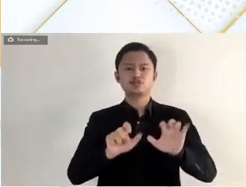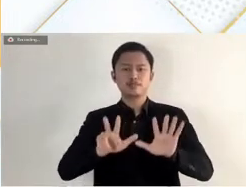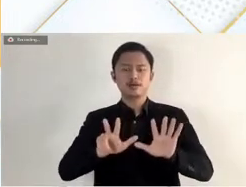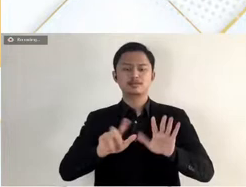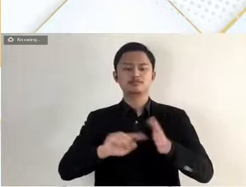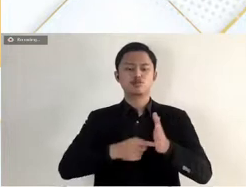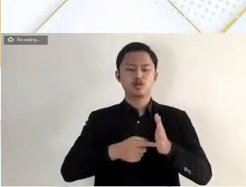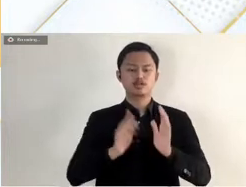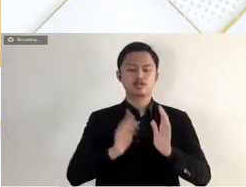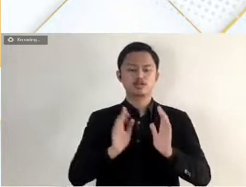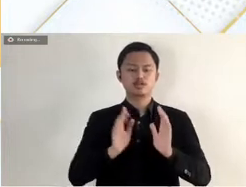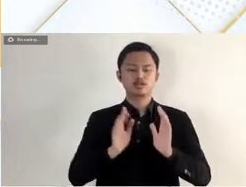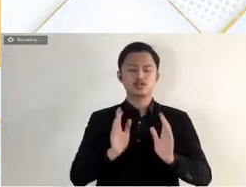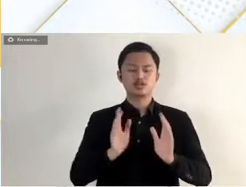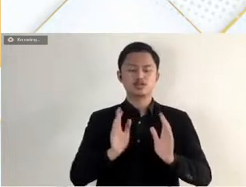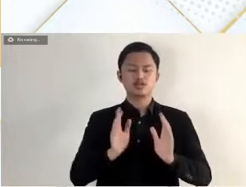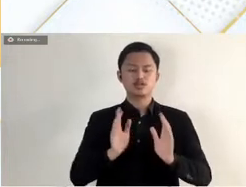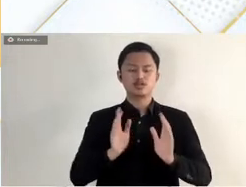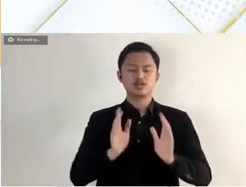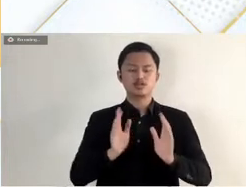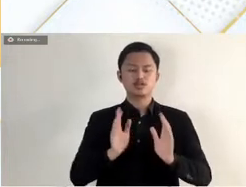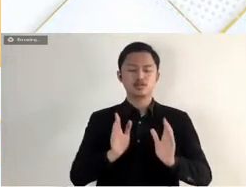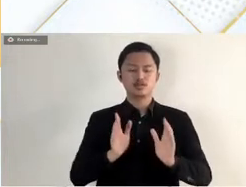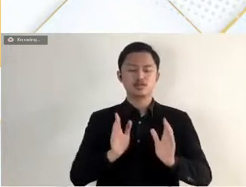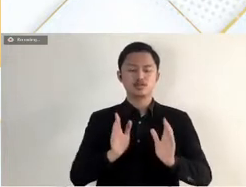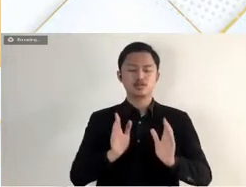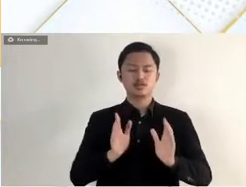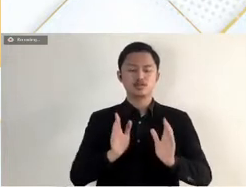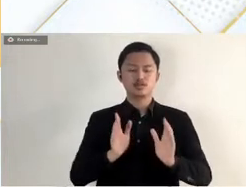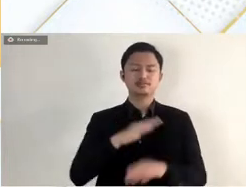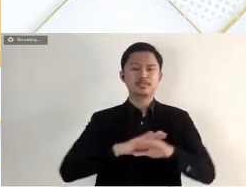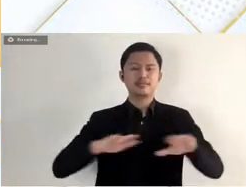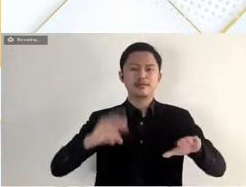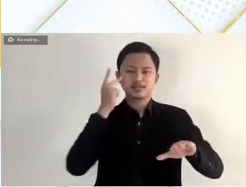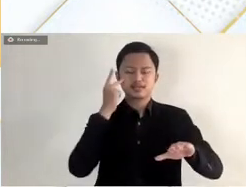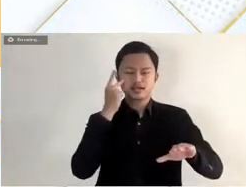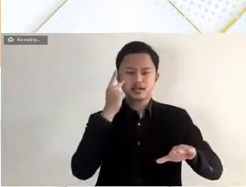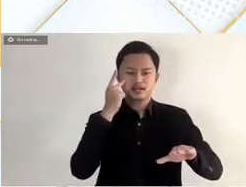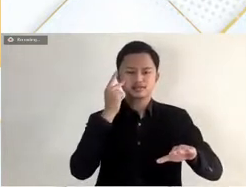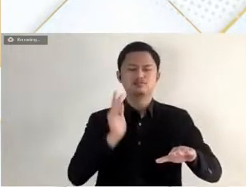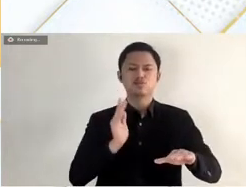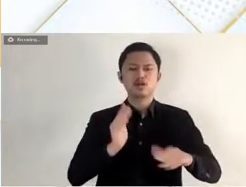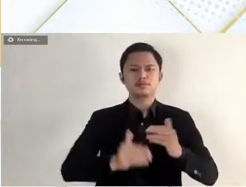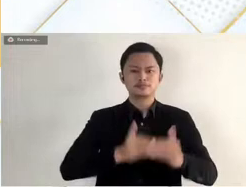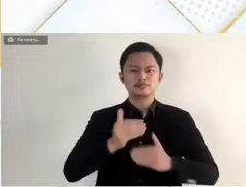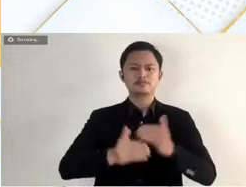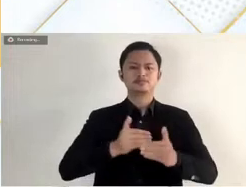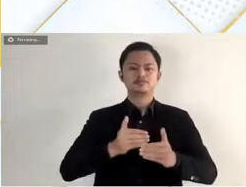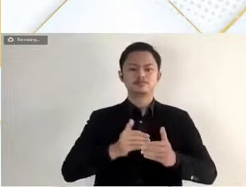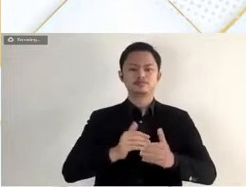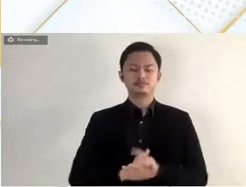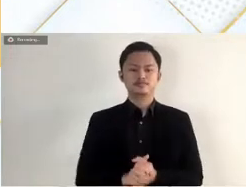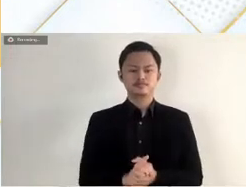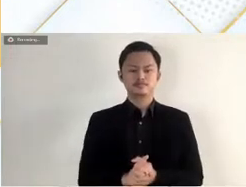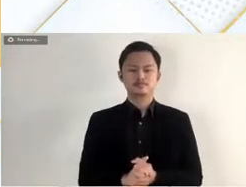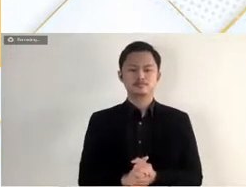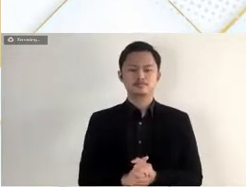1978. Currently, Fijian peacekeepers have served or currently serving, and I'm sure my